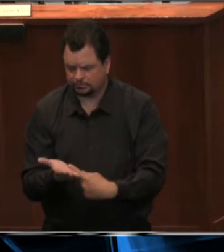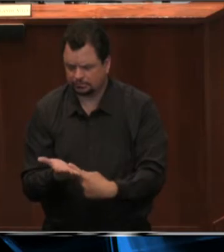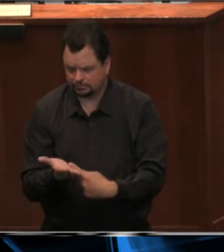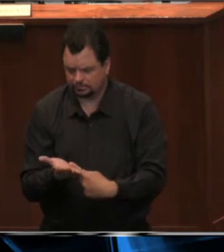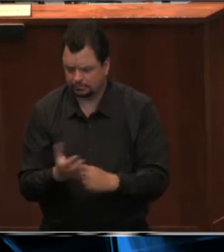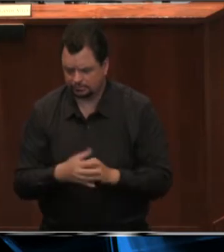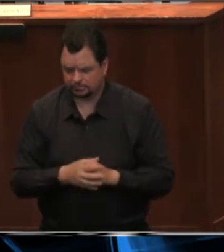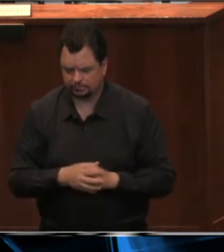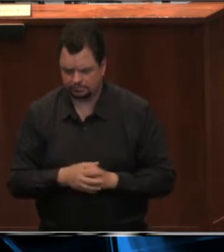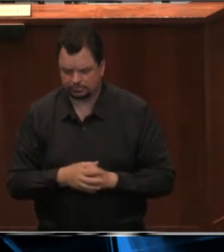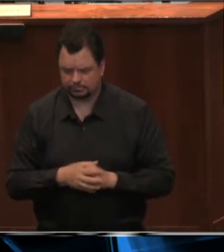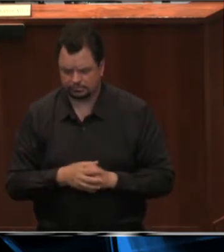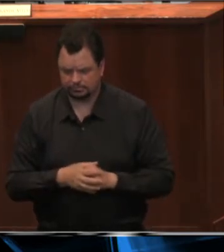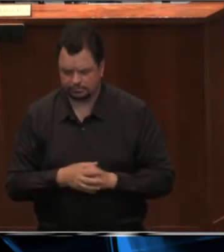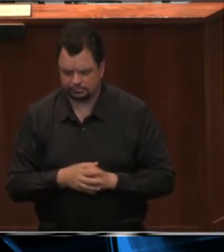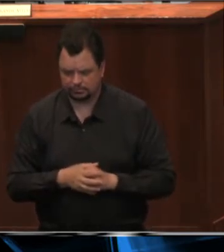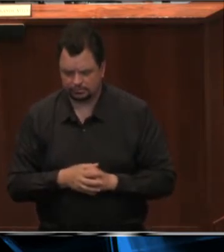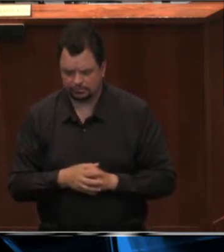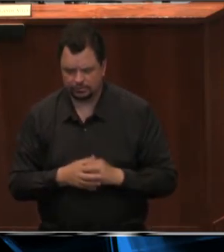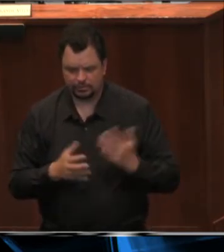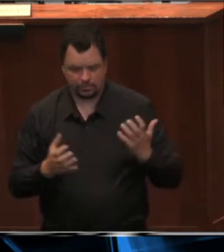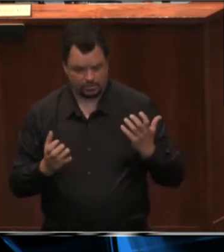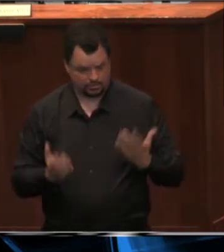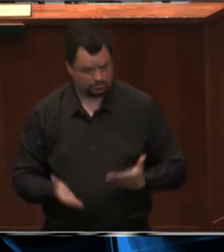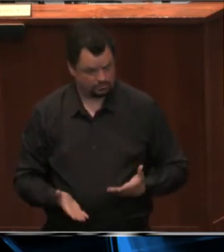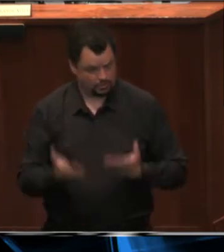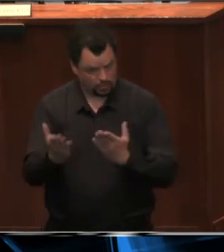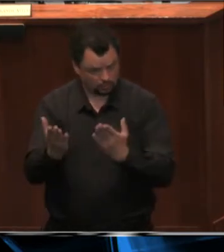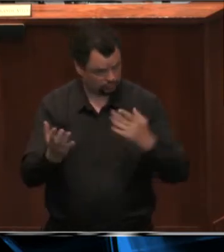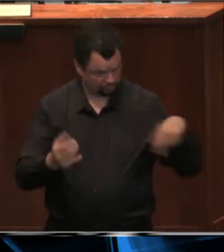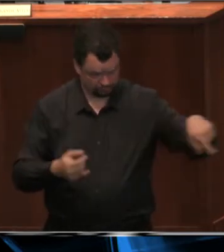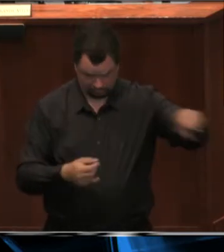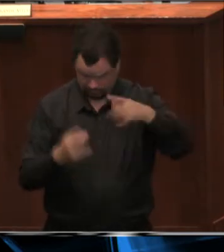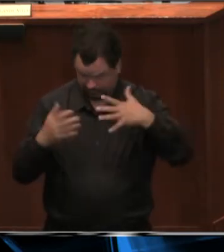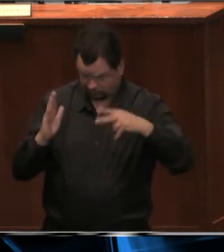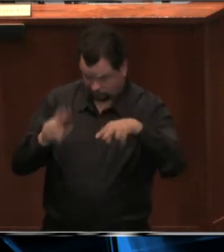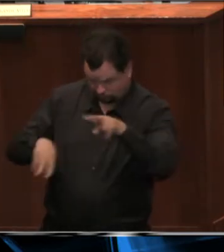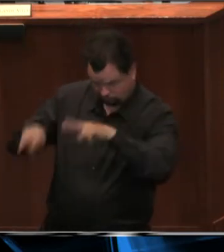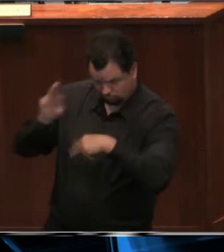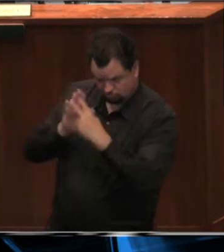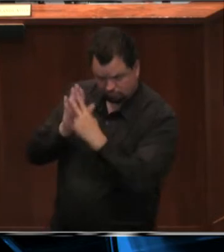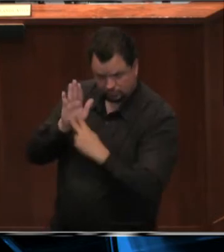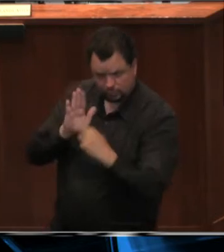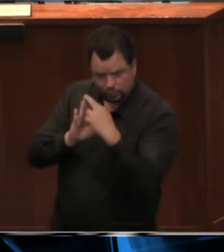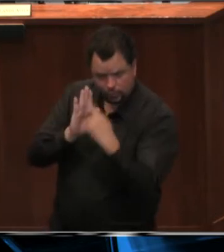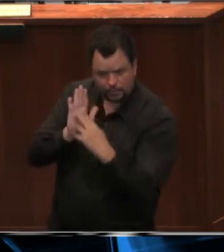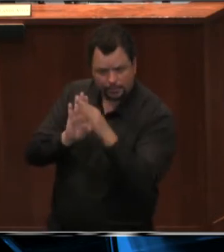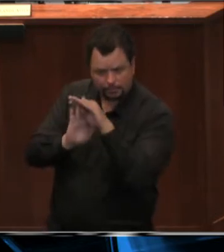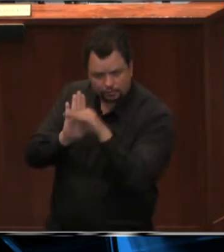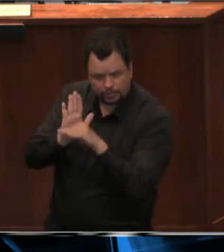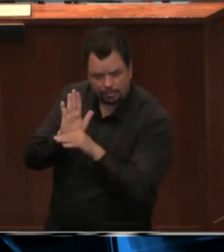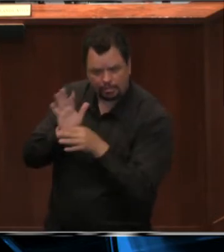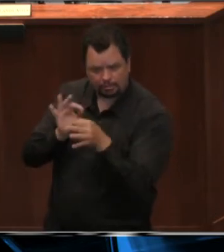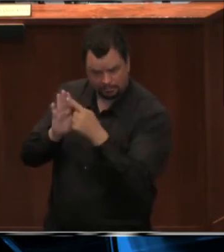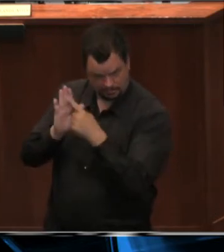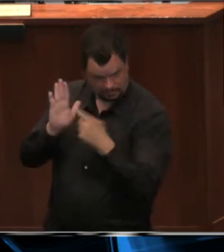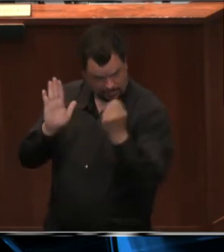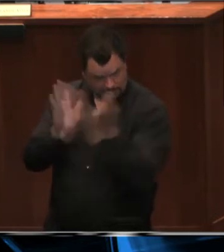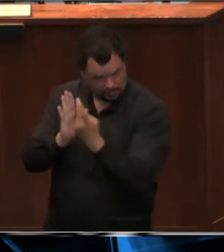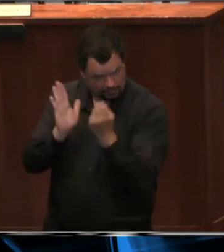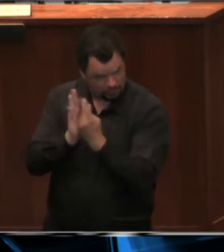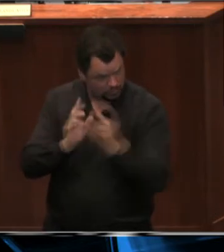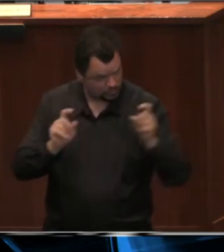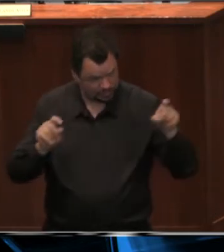If everybody's had a chance to look them over. I'll move to approve. Second. All in favor? Aye.